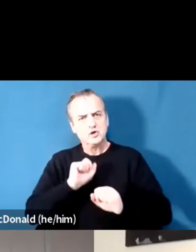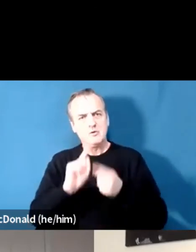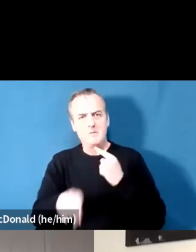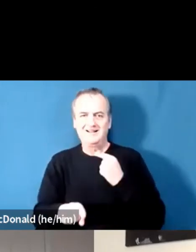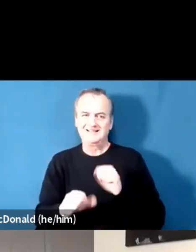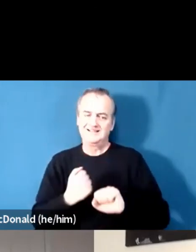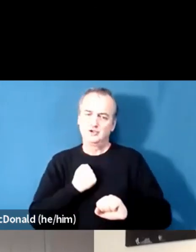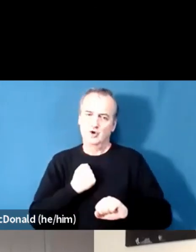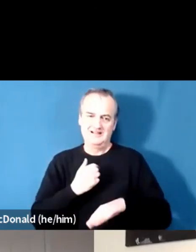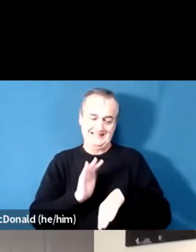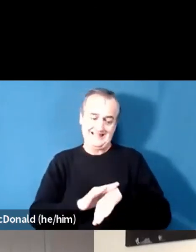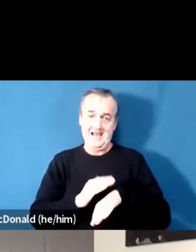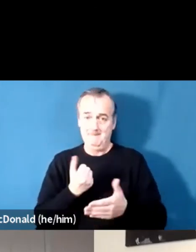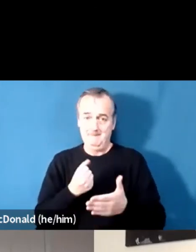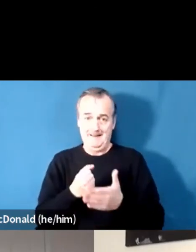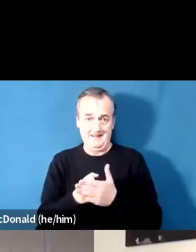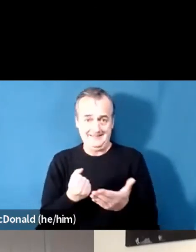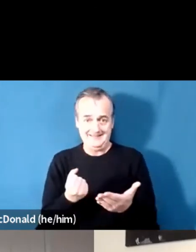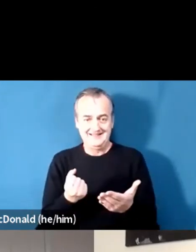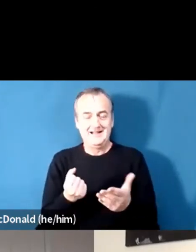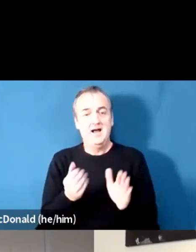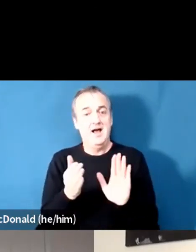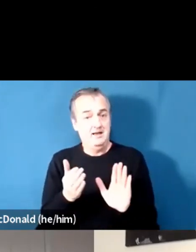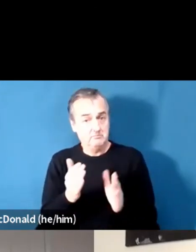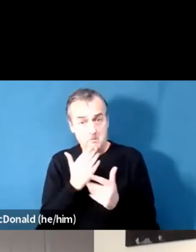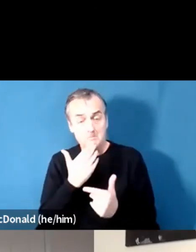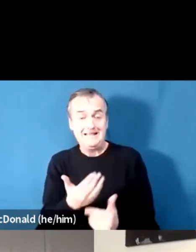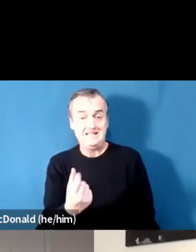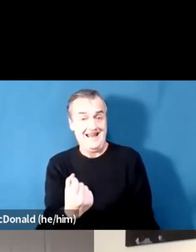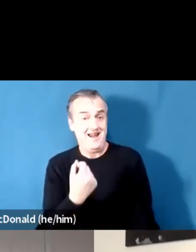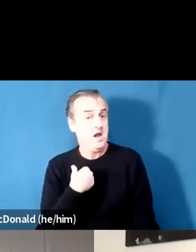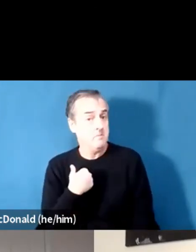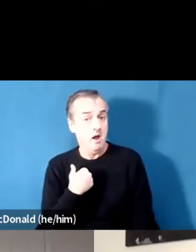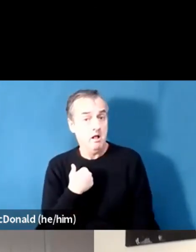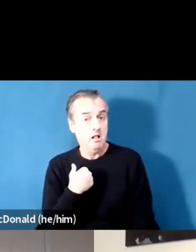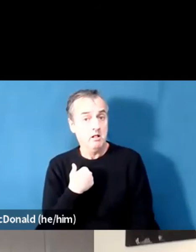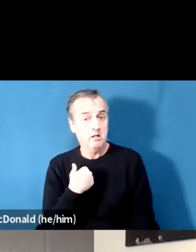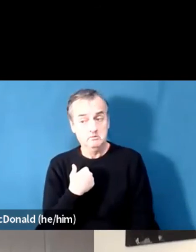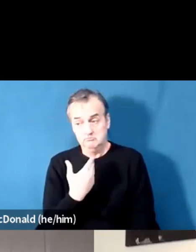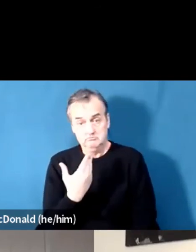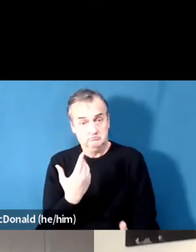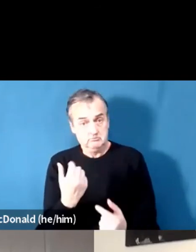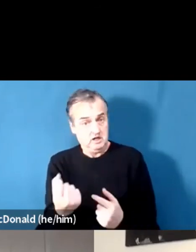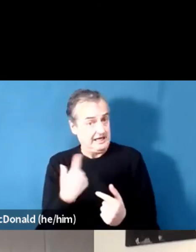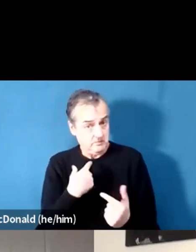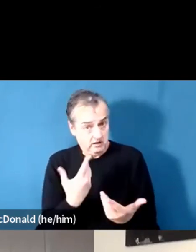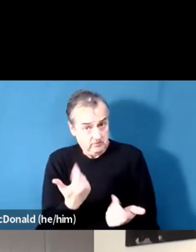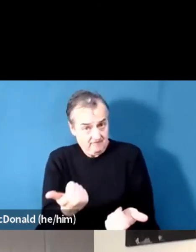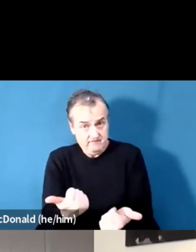time. Better time management next time. But if you do, you can just email